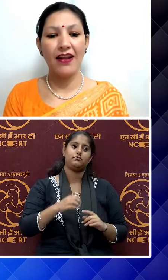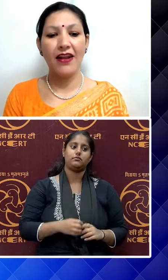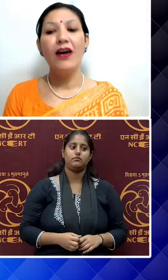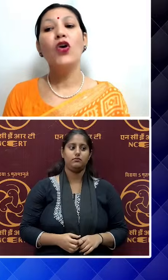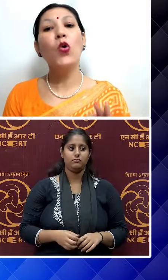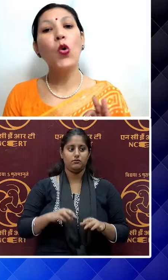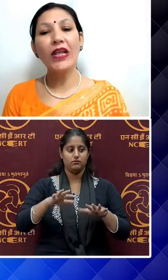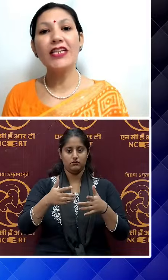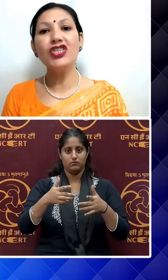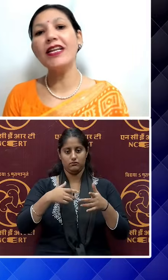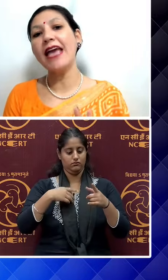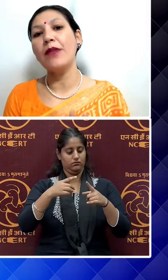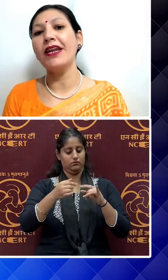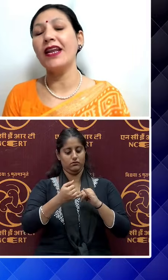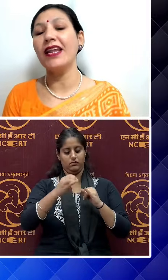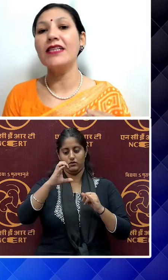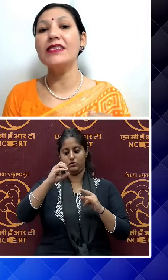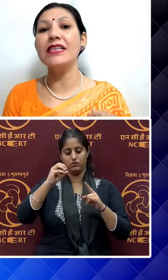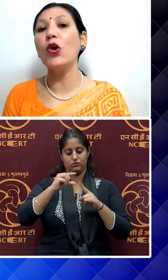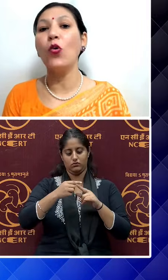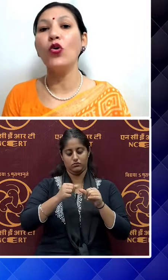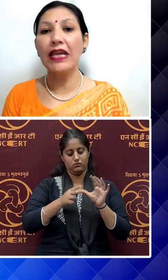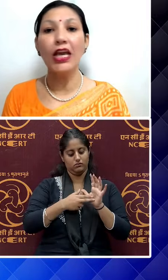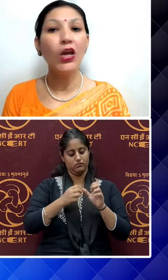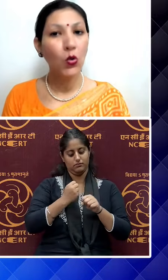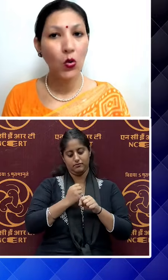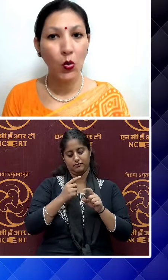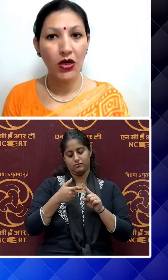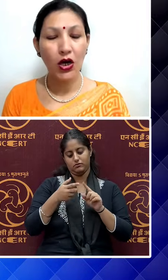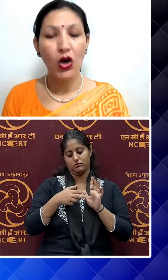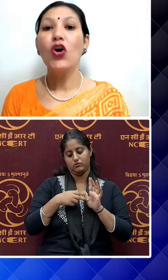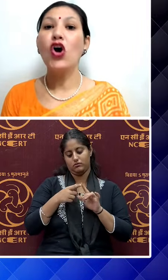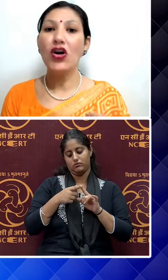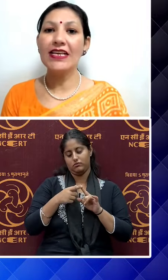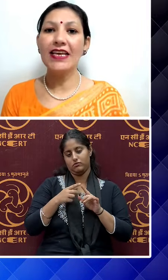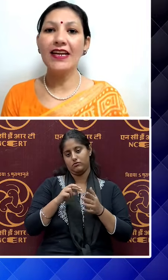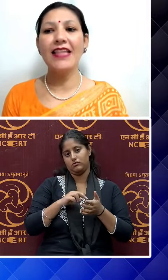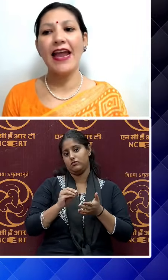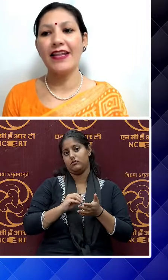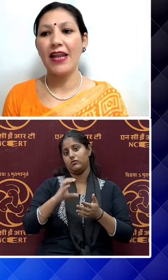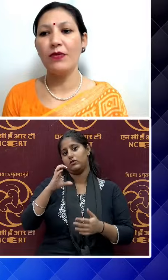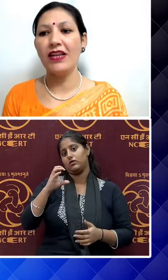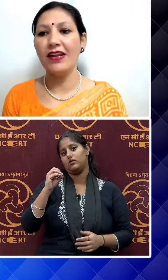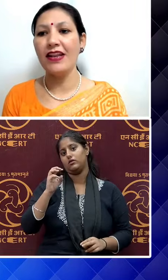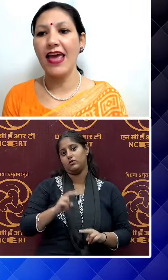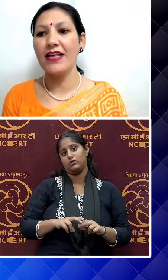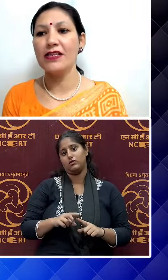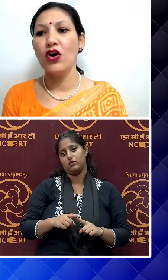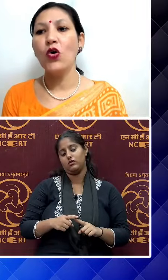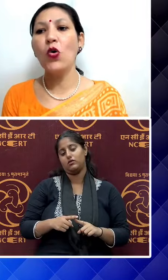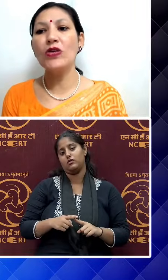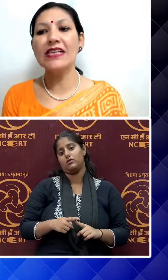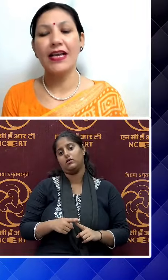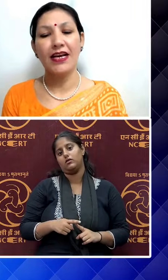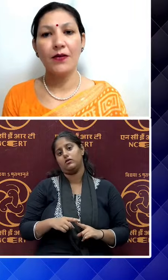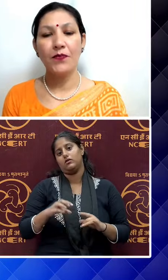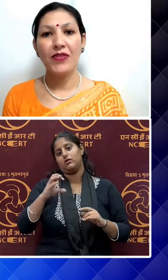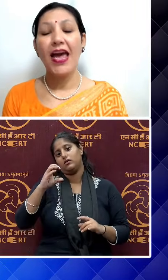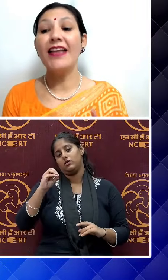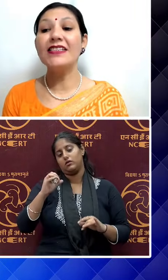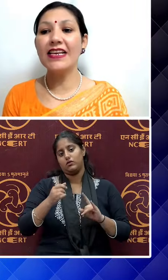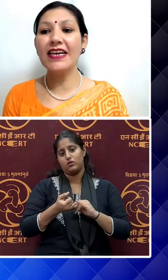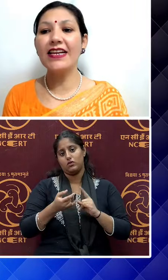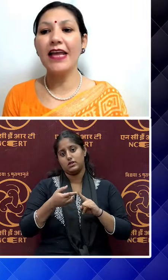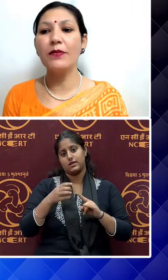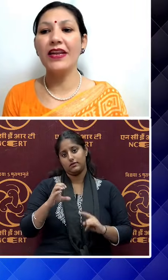tan. Cotangent can be written as C-O-T, cot. Cosecant, that can be written as cosec.